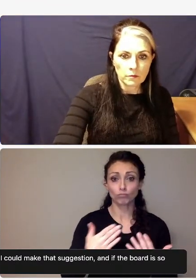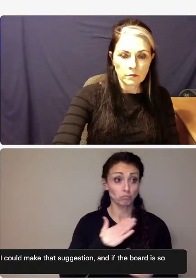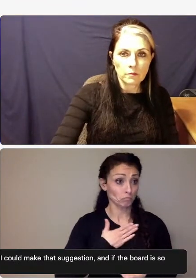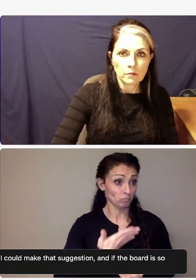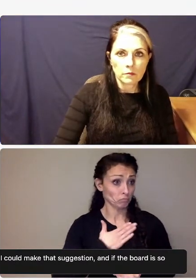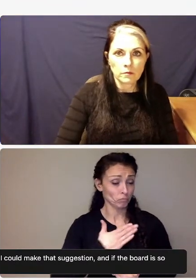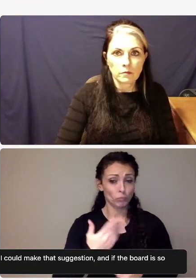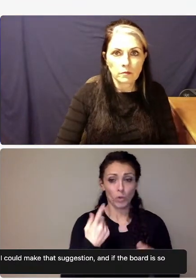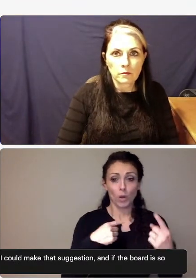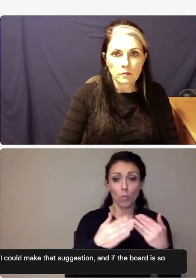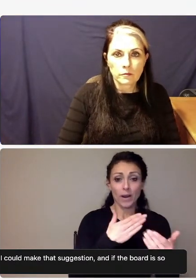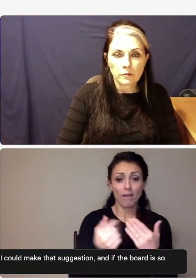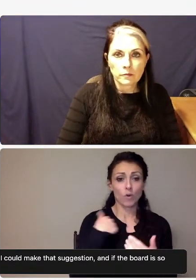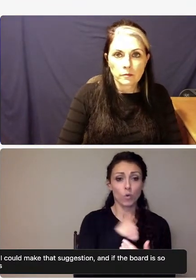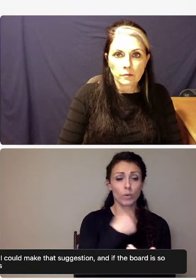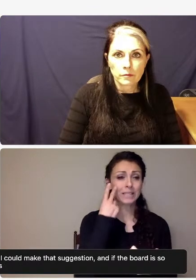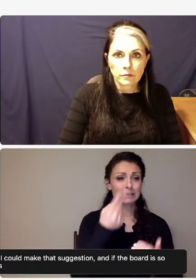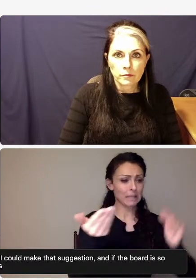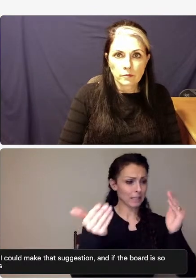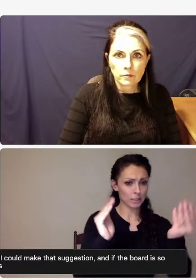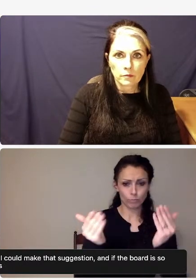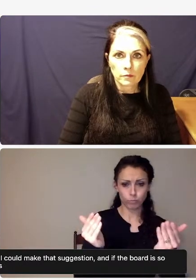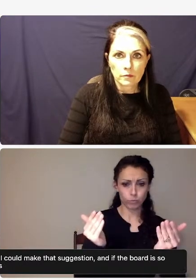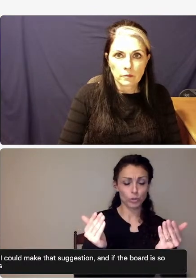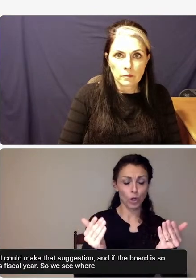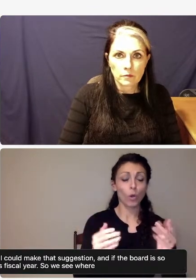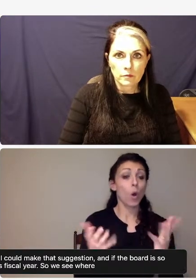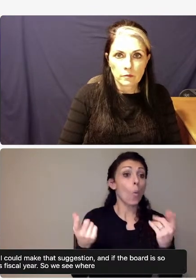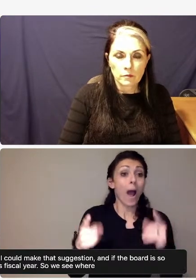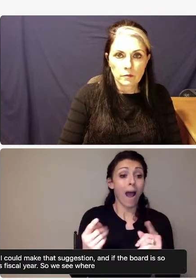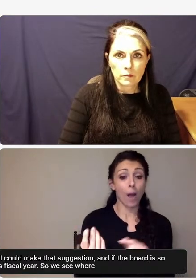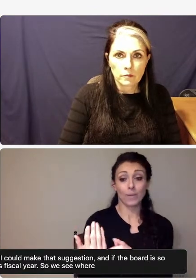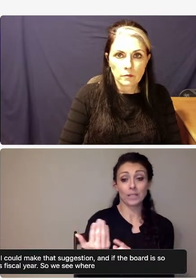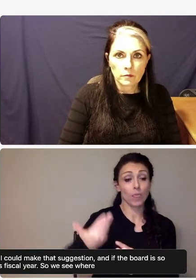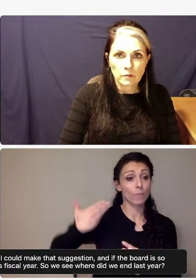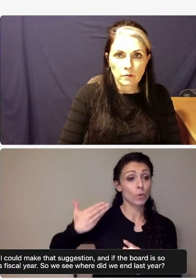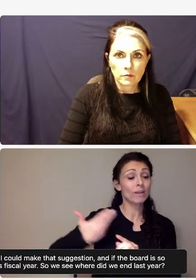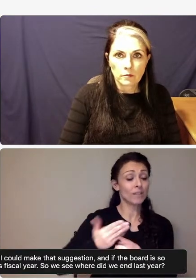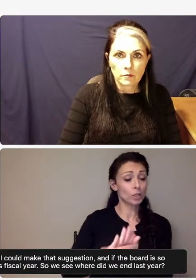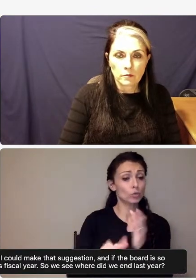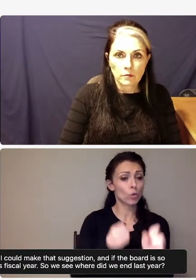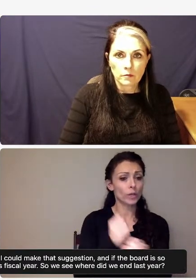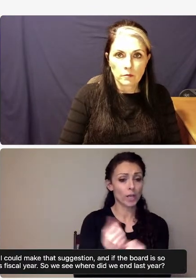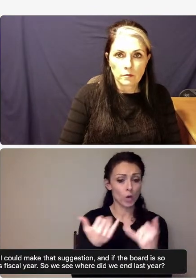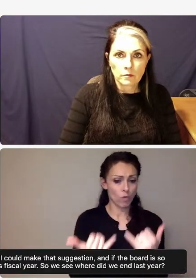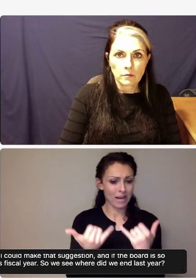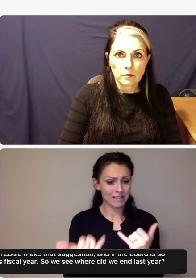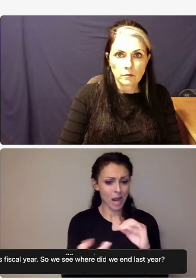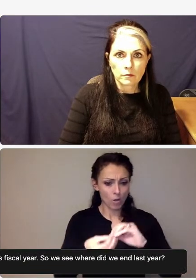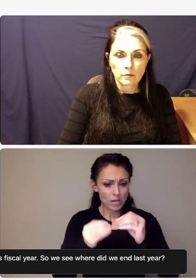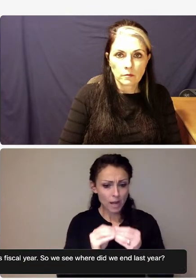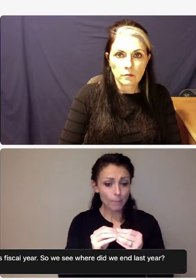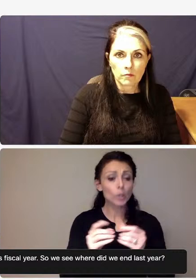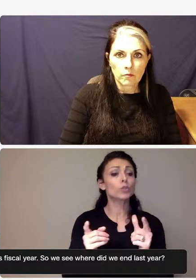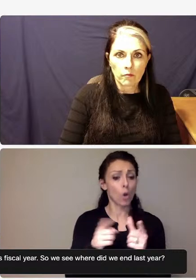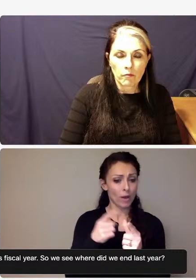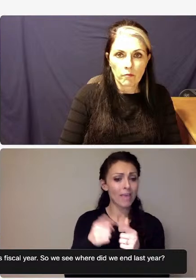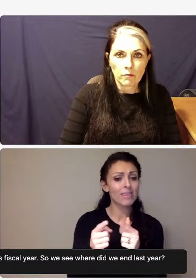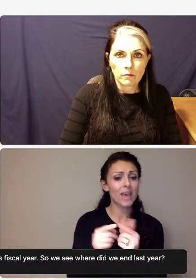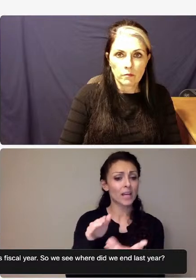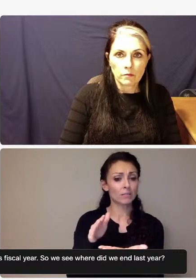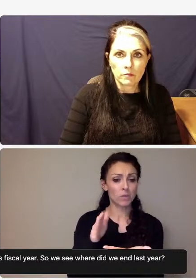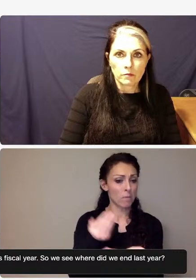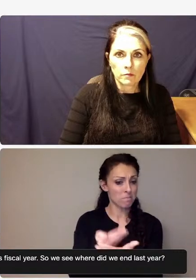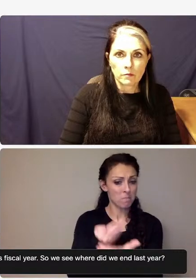do the previous fiscal year so we see where did we end last year here's where we are currently and here's what were projected in the out years